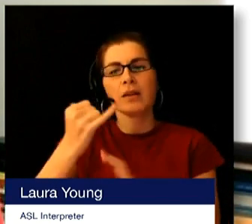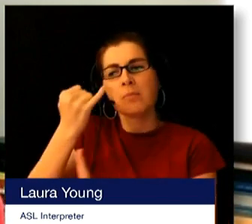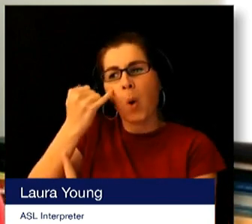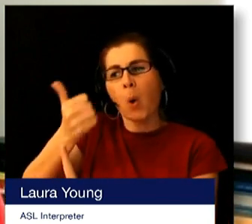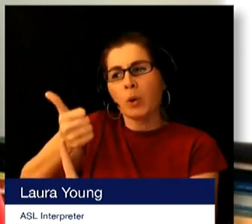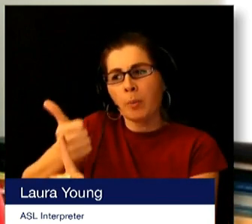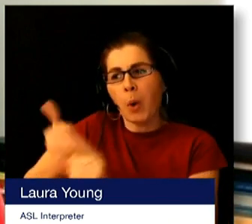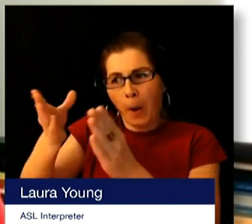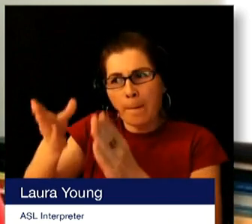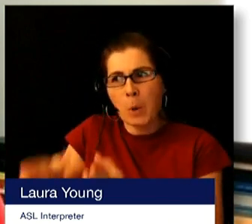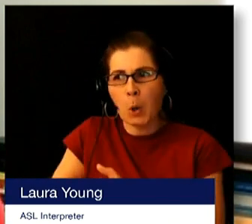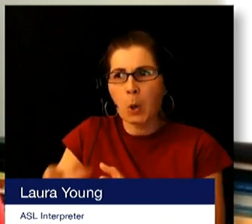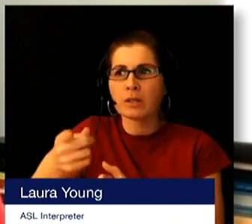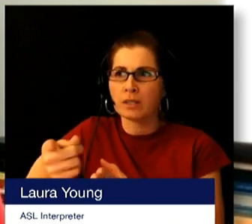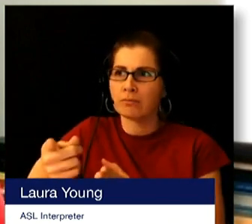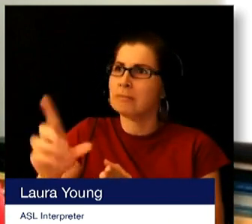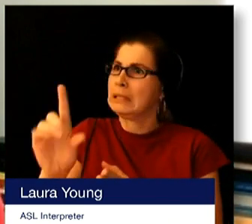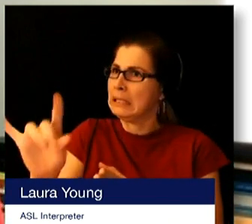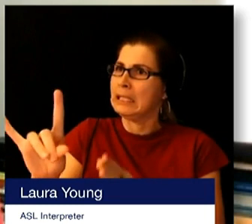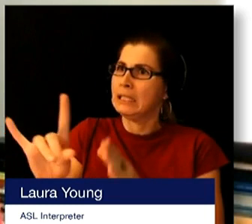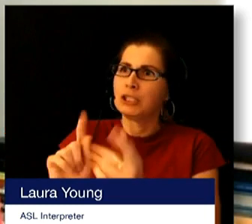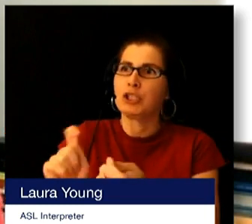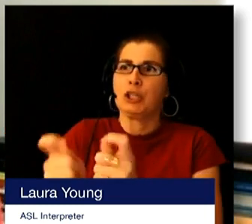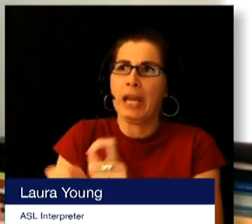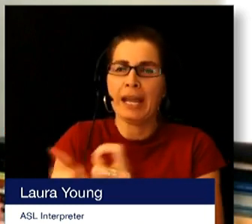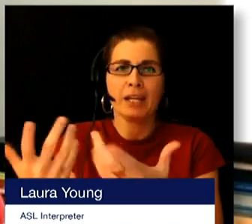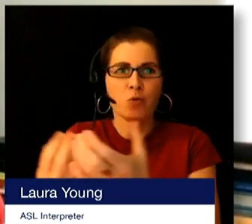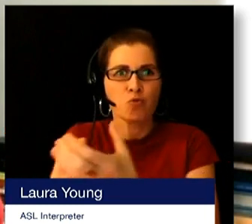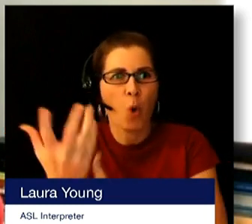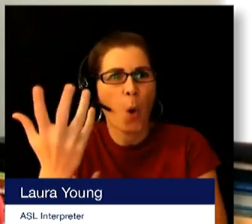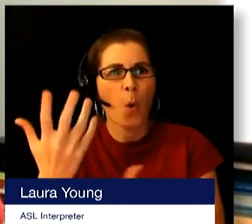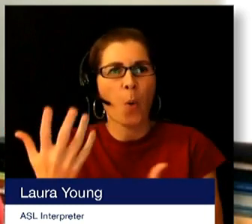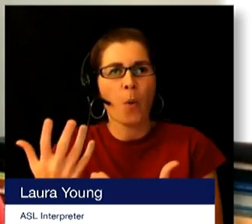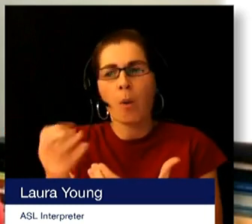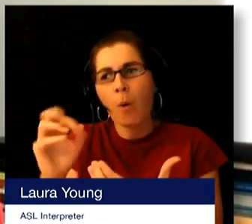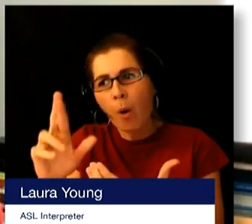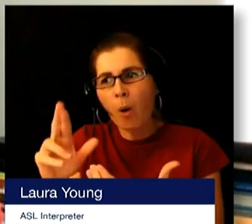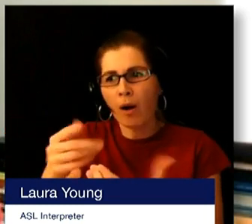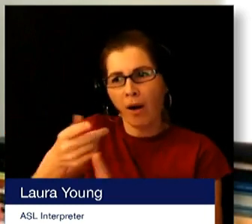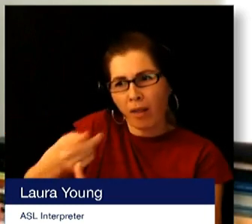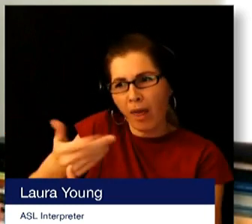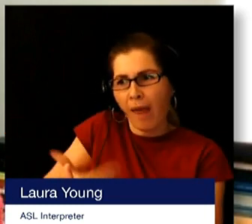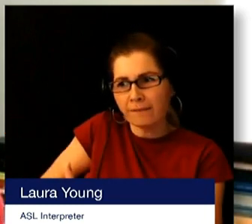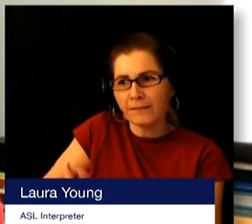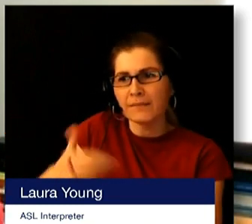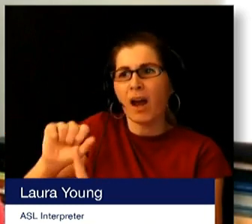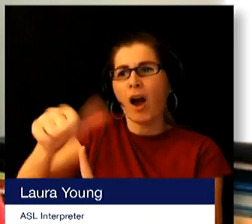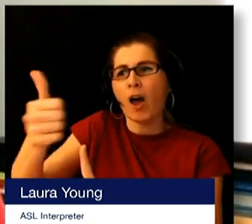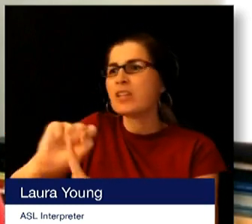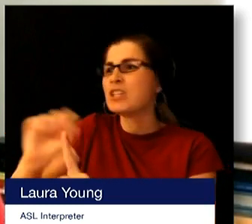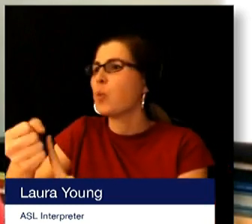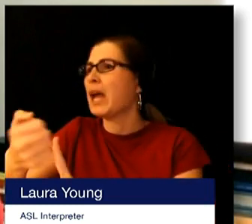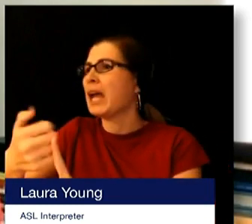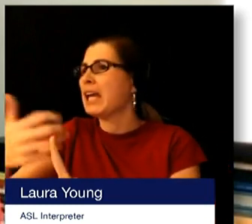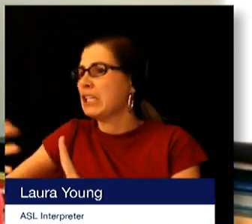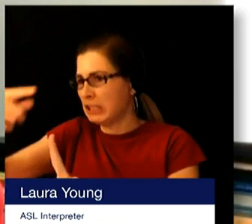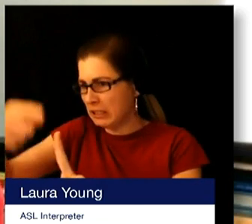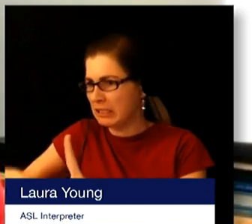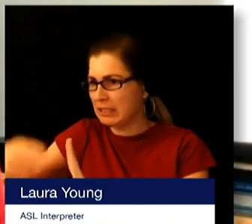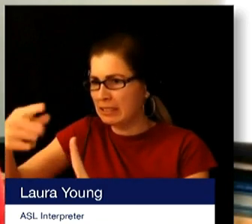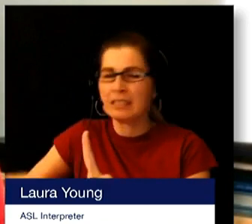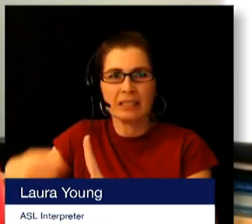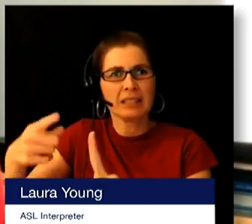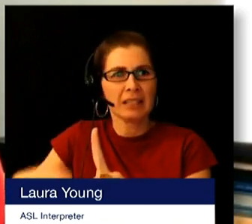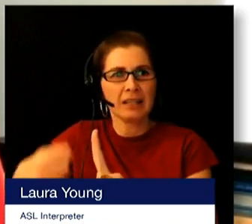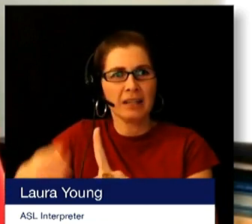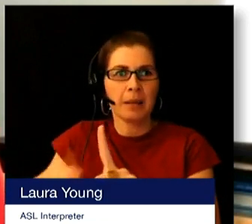the rehabilitation that they've exhibited, and any extenuating circumstances that played a role in their offense that